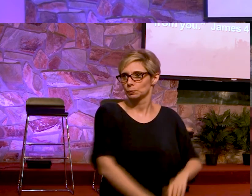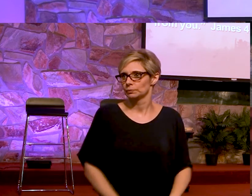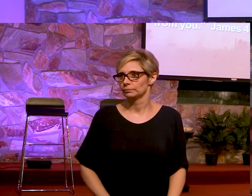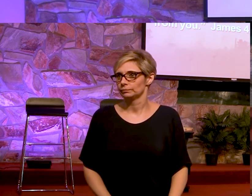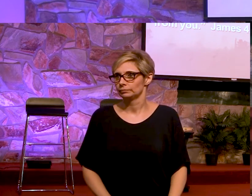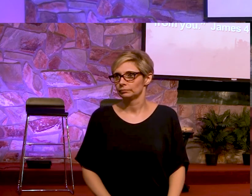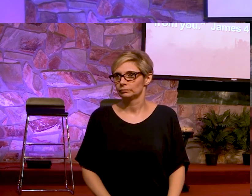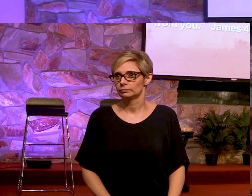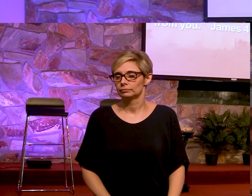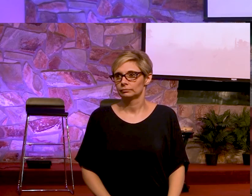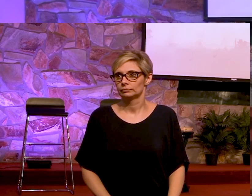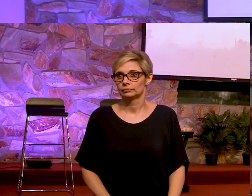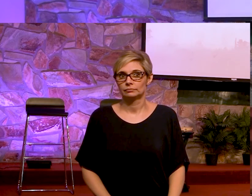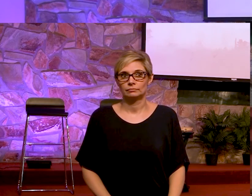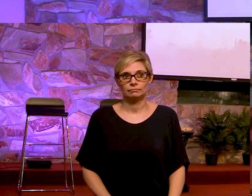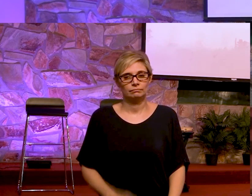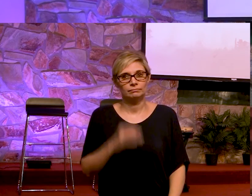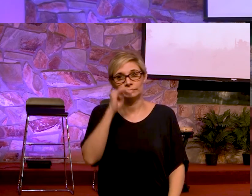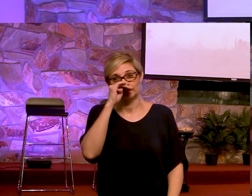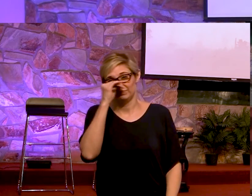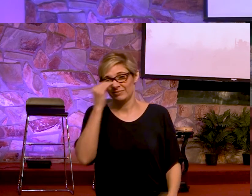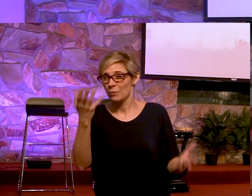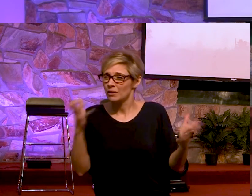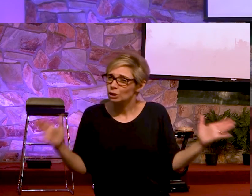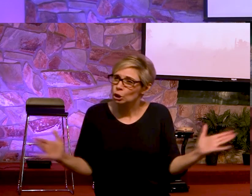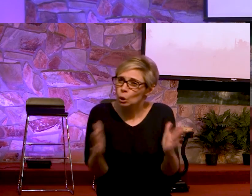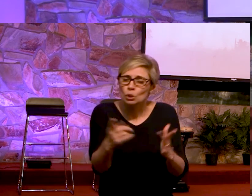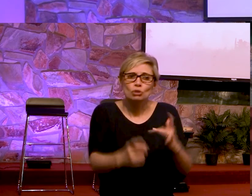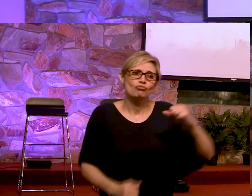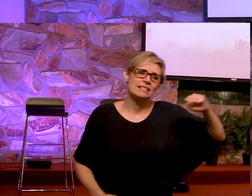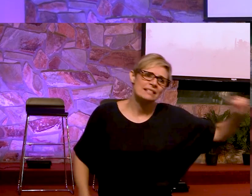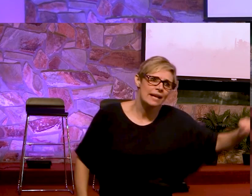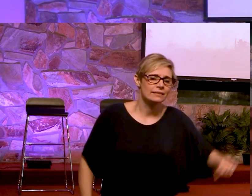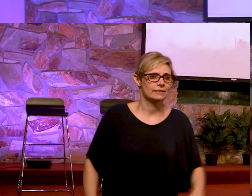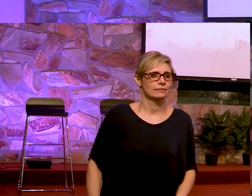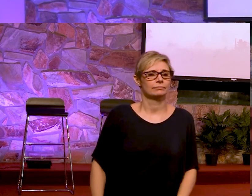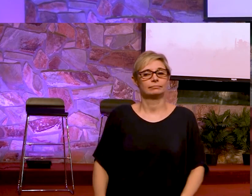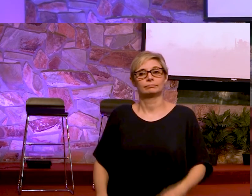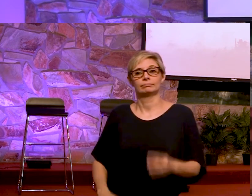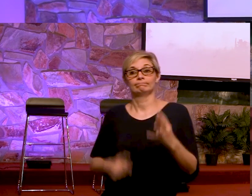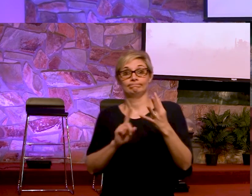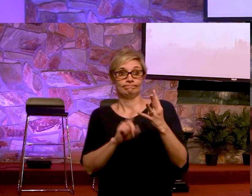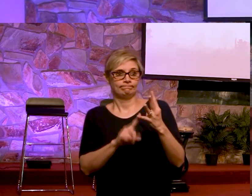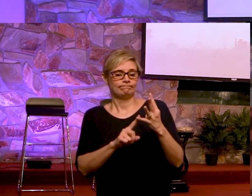And so resist the discouragement. Lastly, don't give up.